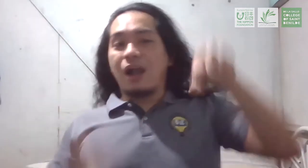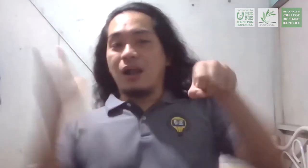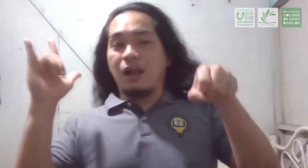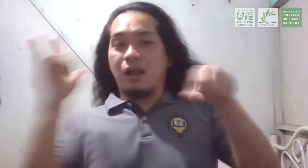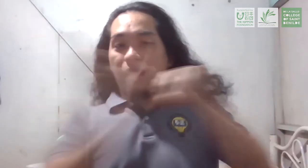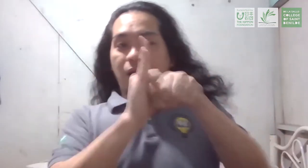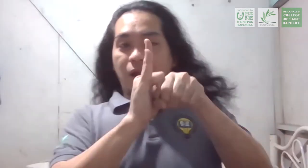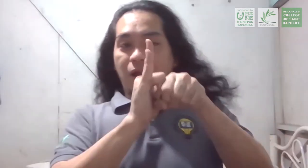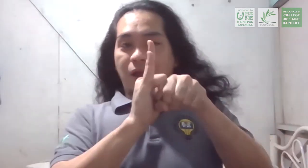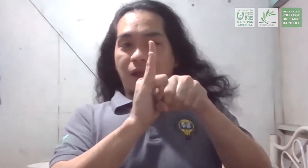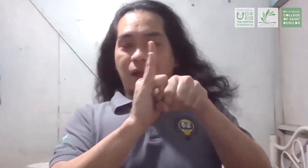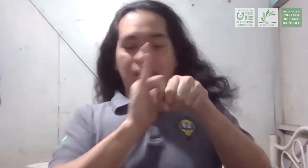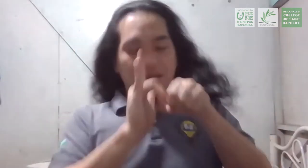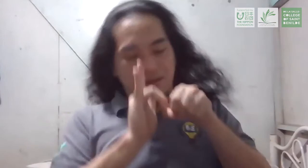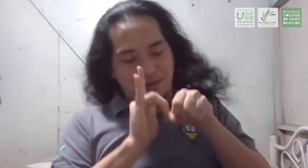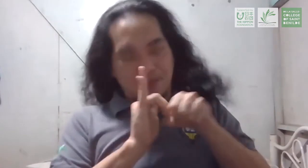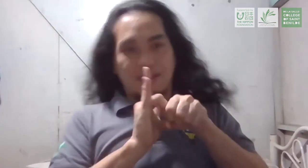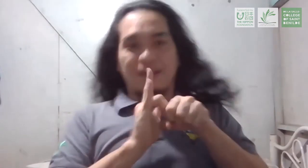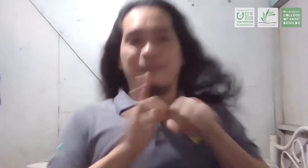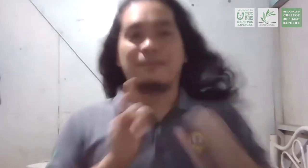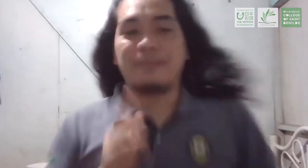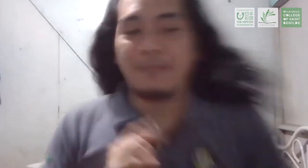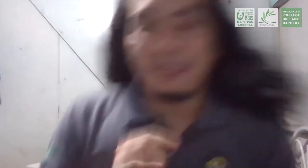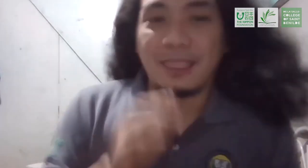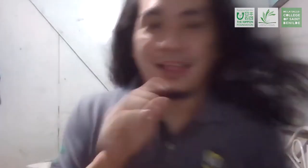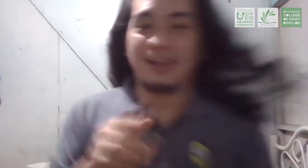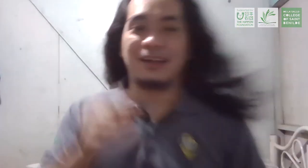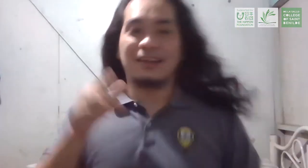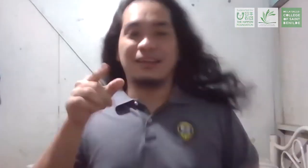Kyla, Shaq,